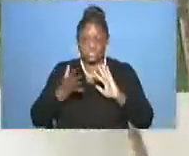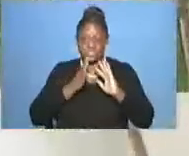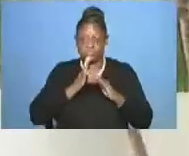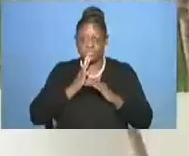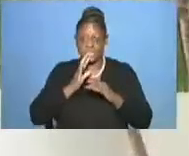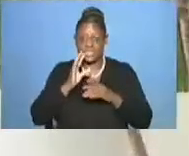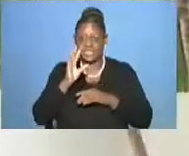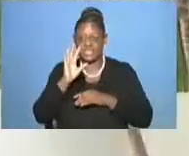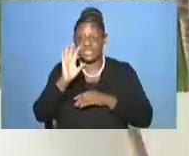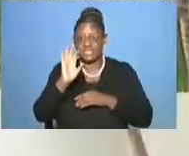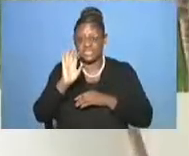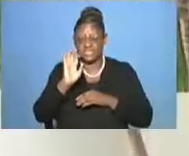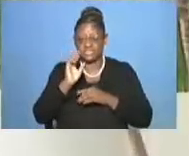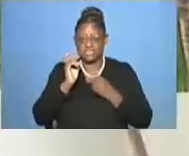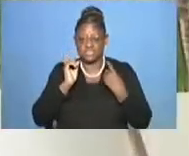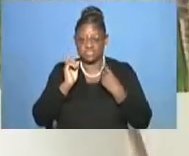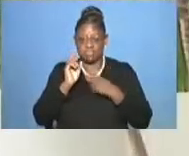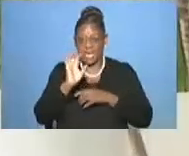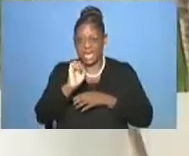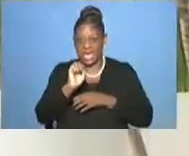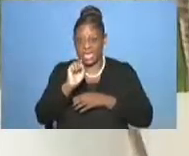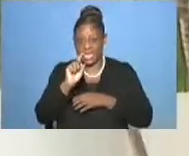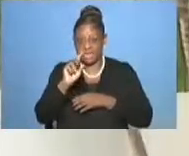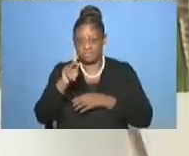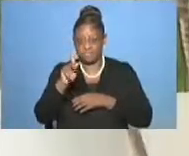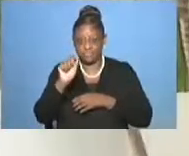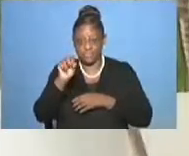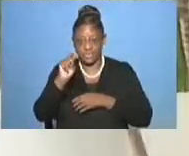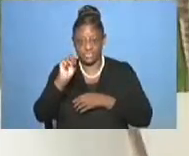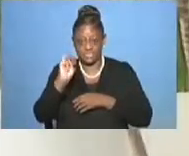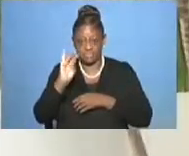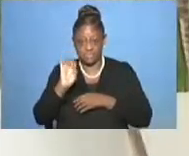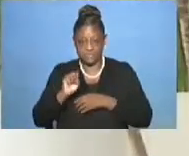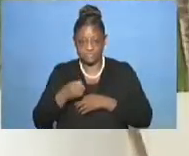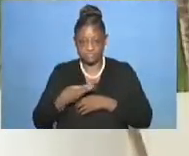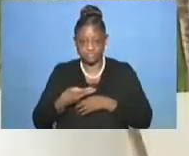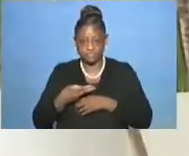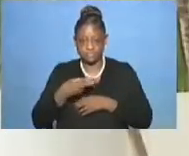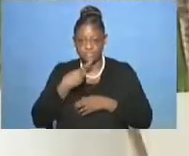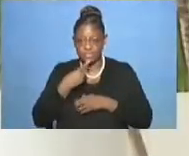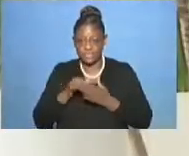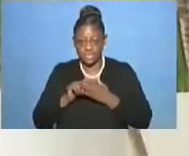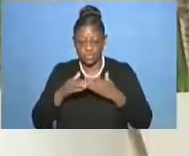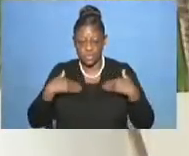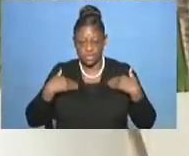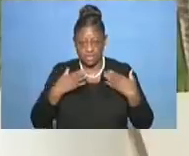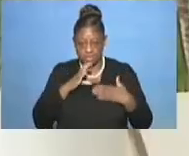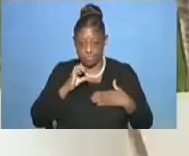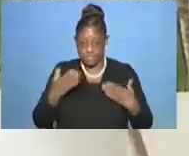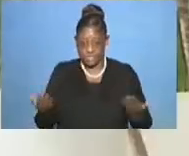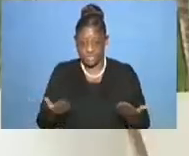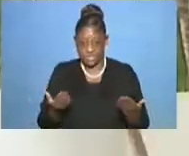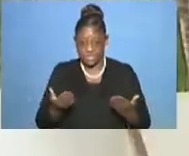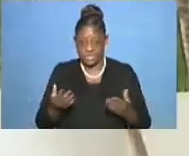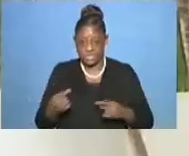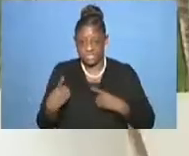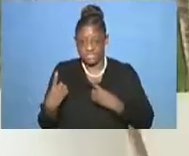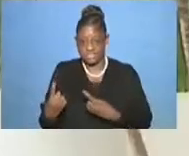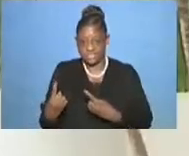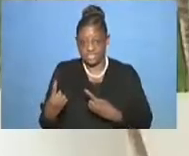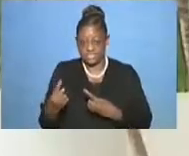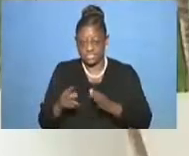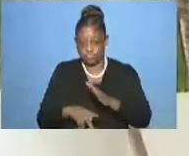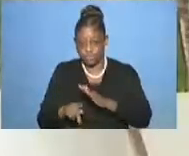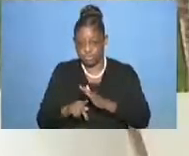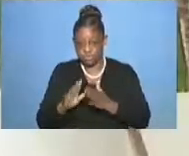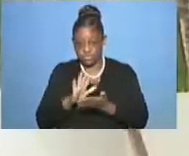And from Spain, we love the Caribbean, and we would like to be here since the primary school.